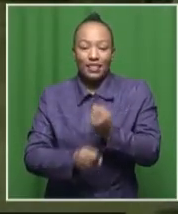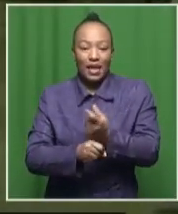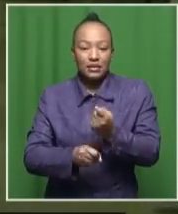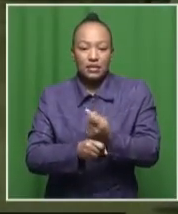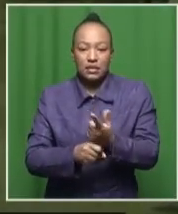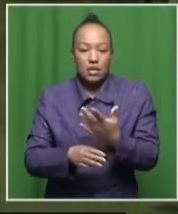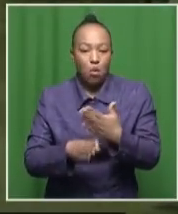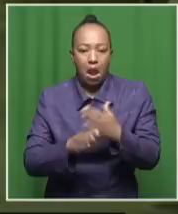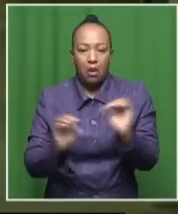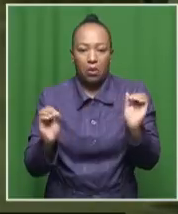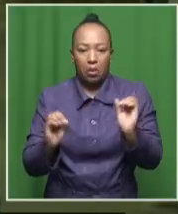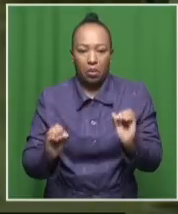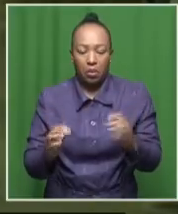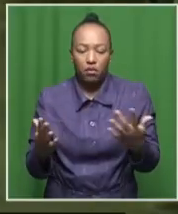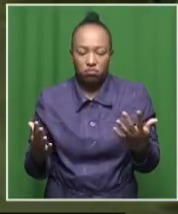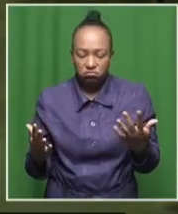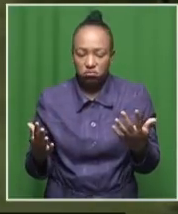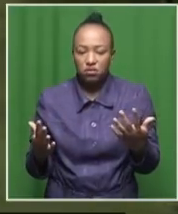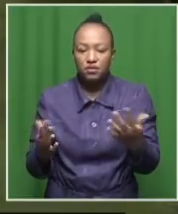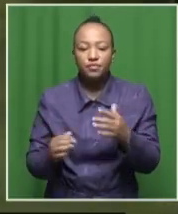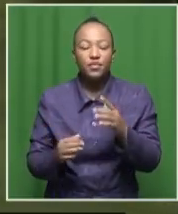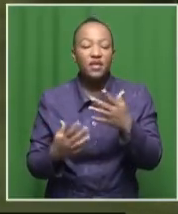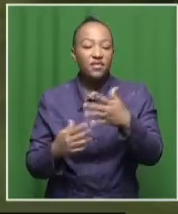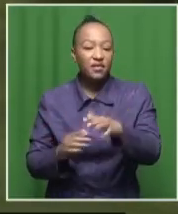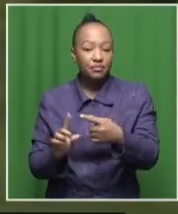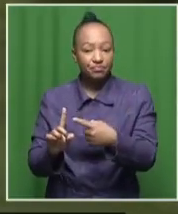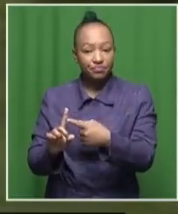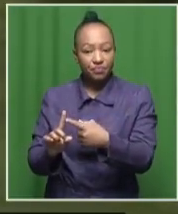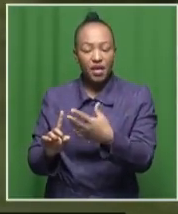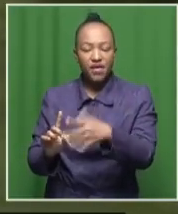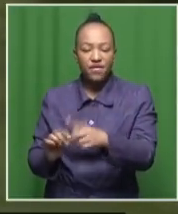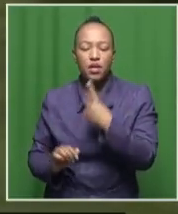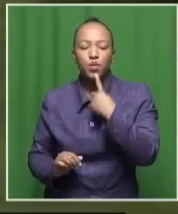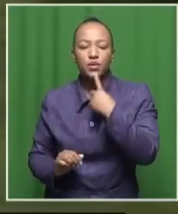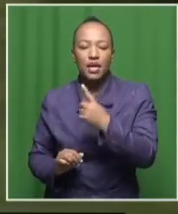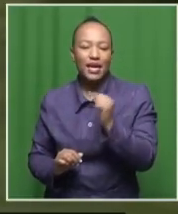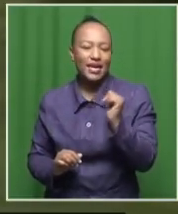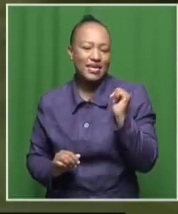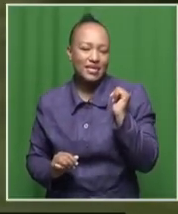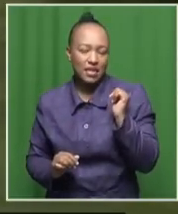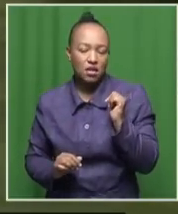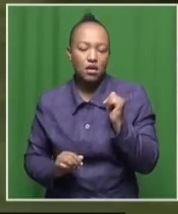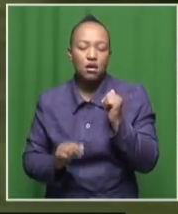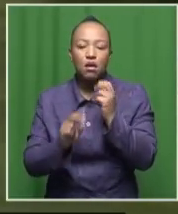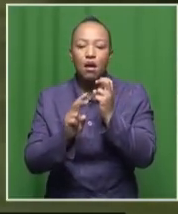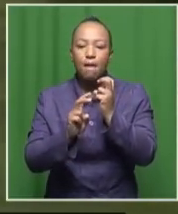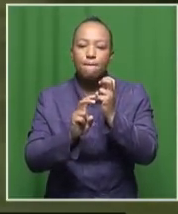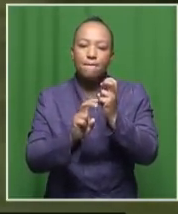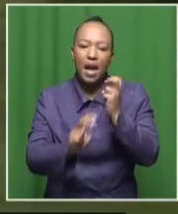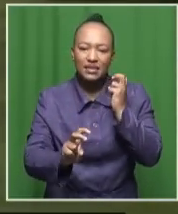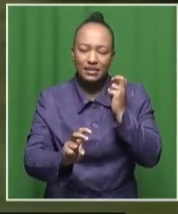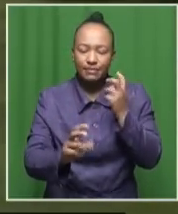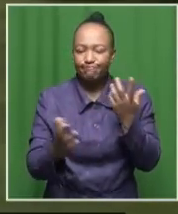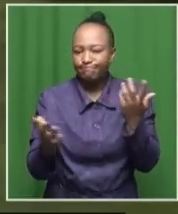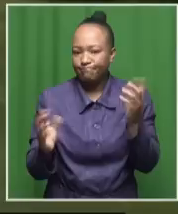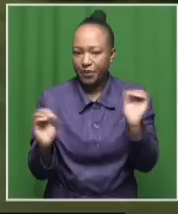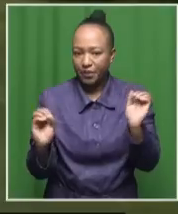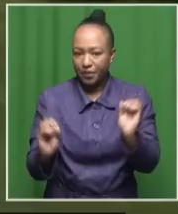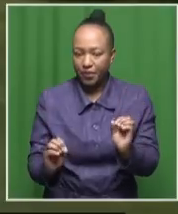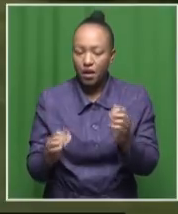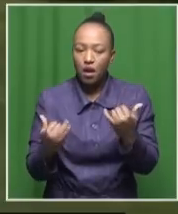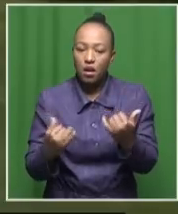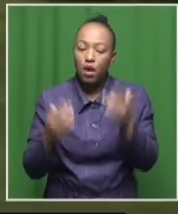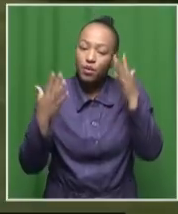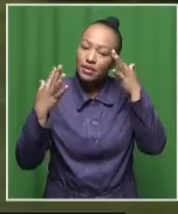not operating. He's saying, of course, yesterday when the buses were withdrawn, he decided to go and sleep at work. He's